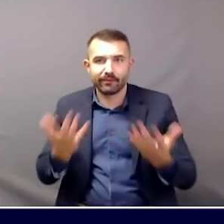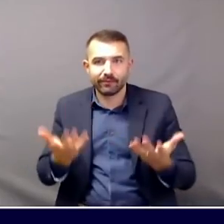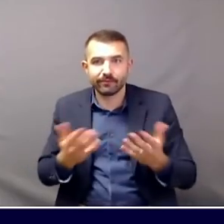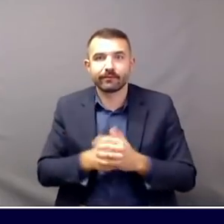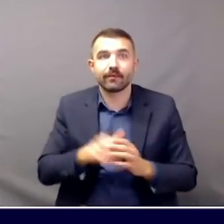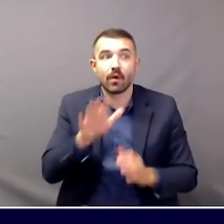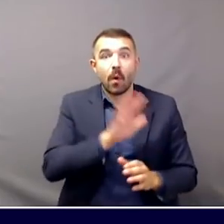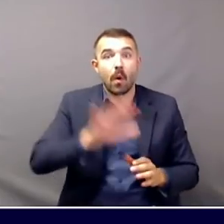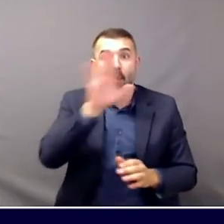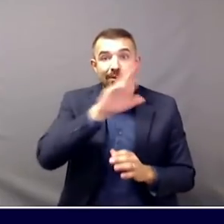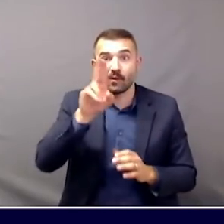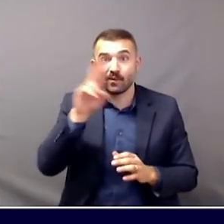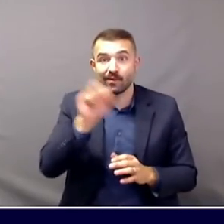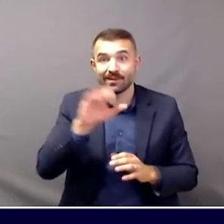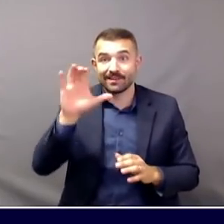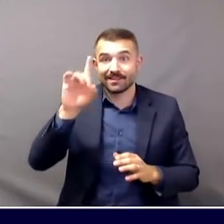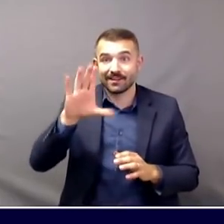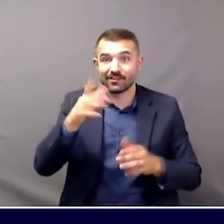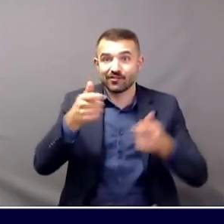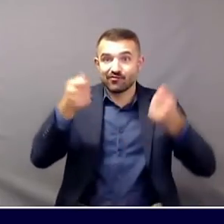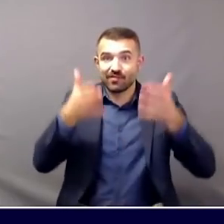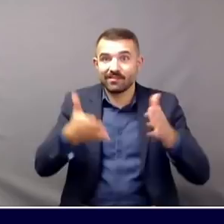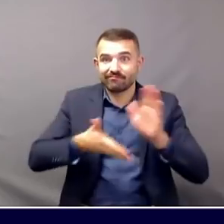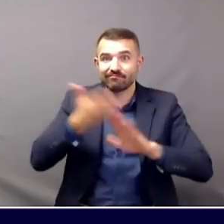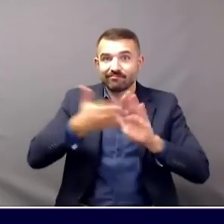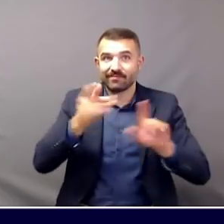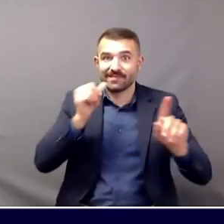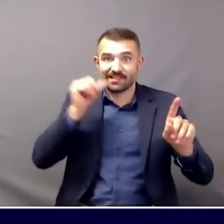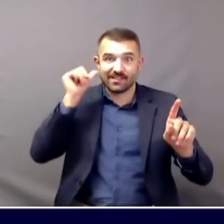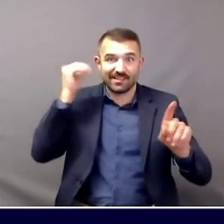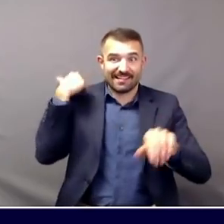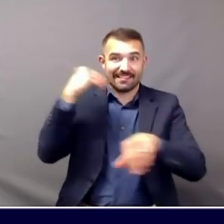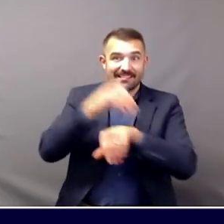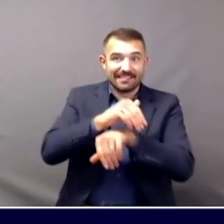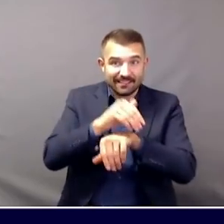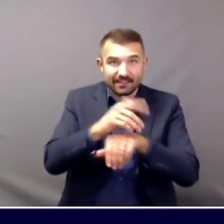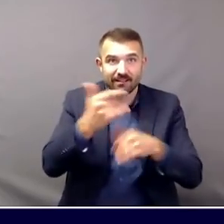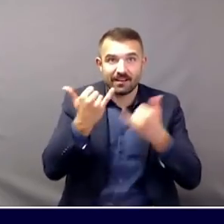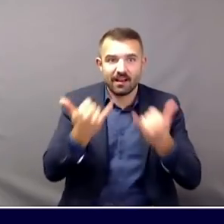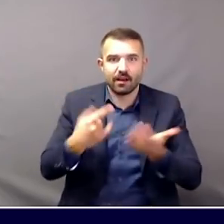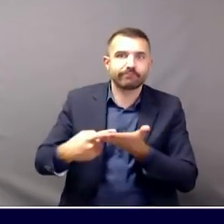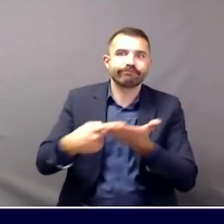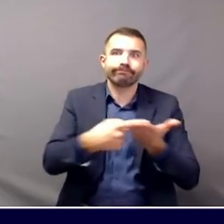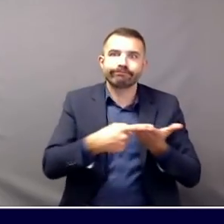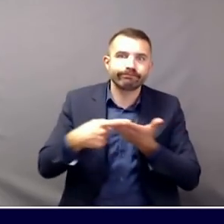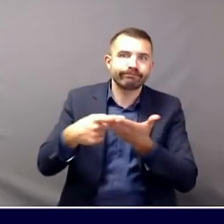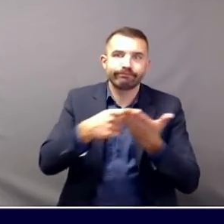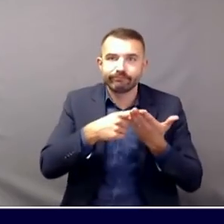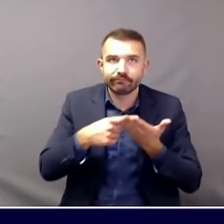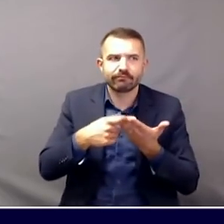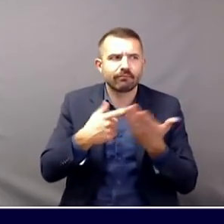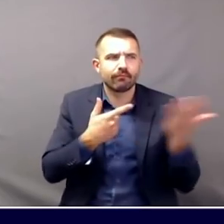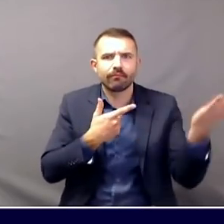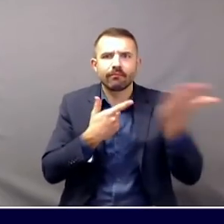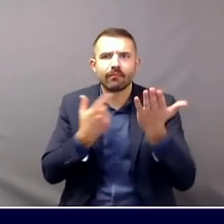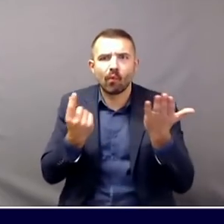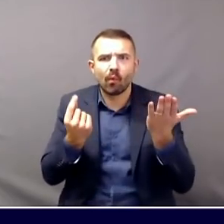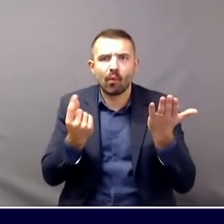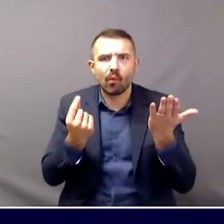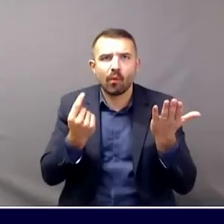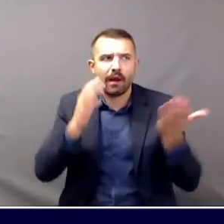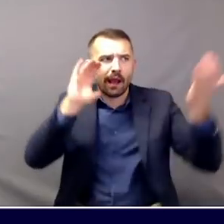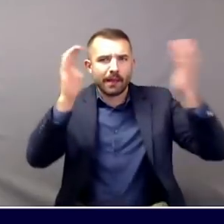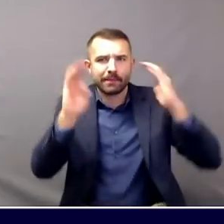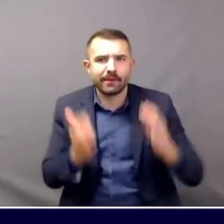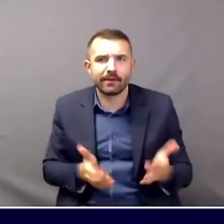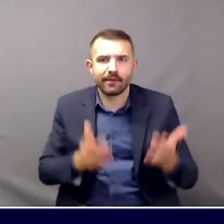as recently as 2 nights ago. And we still believe that the strategy of offering